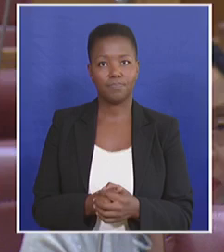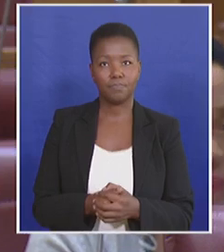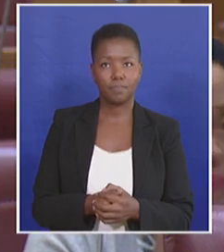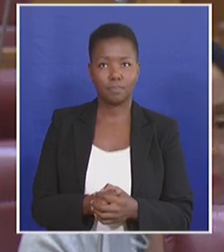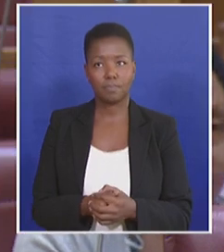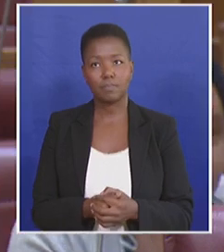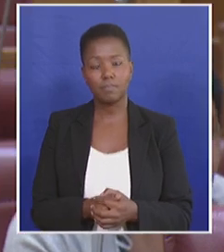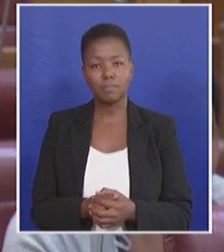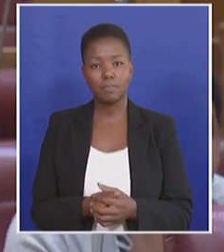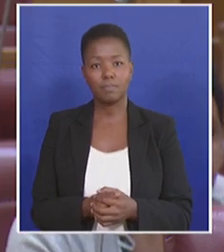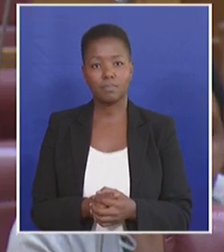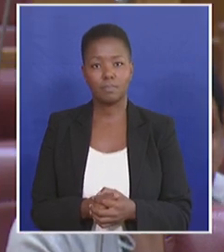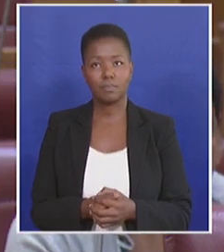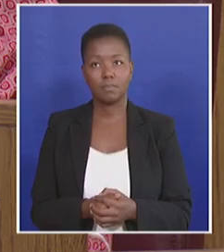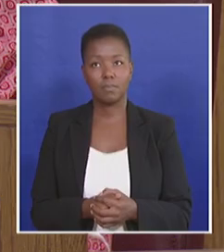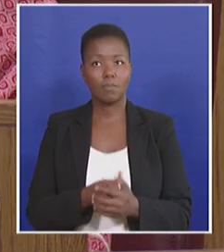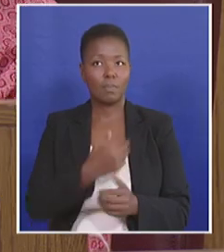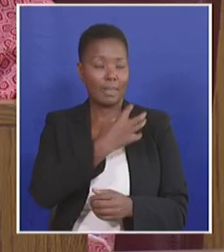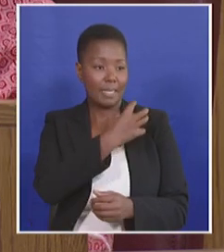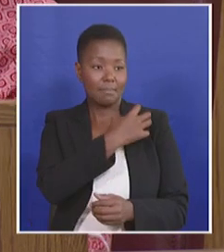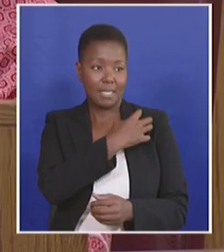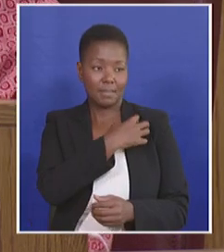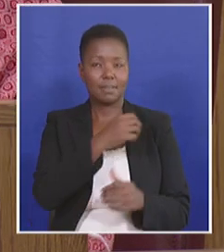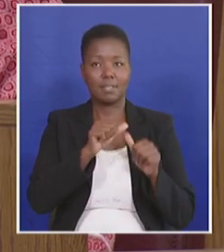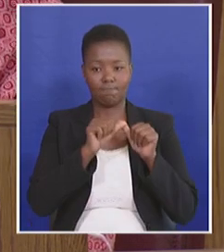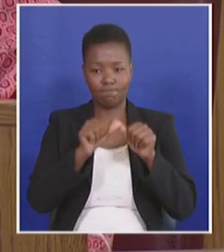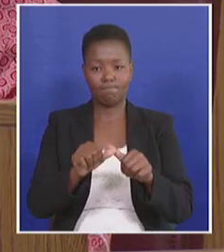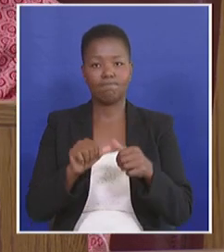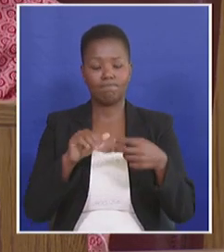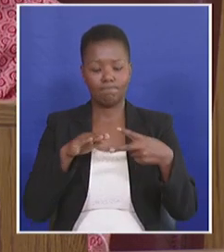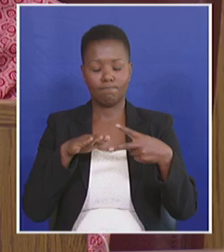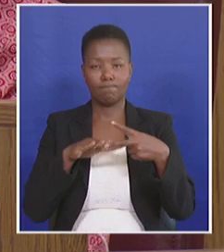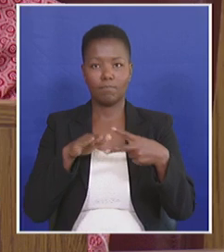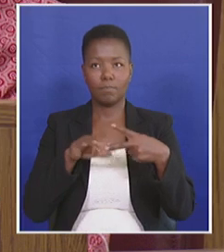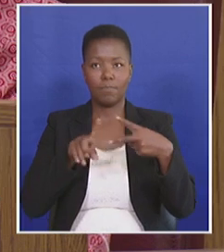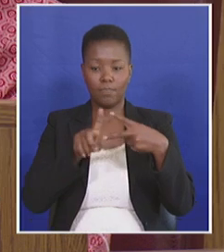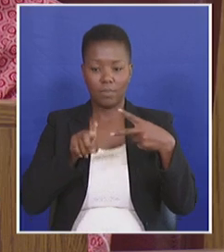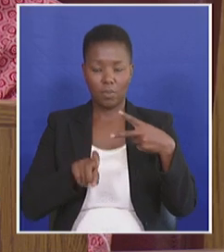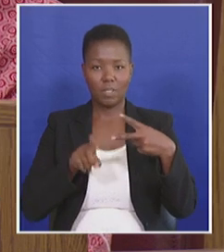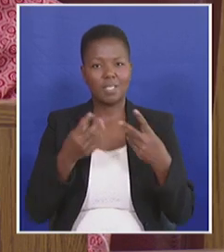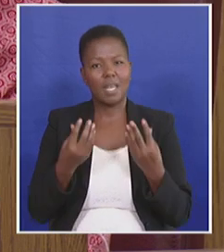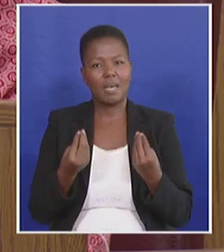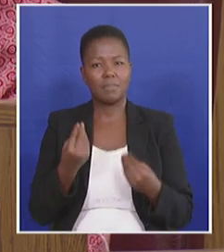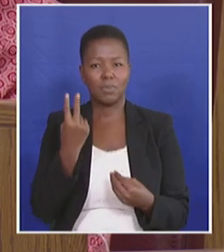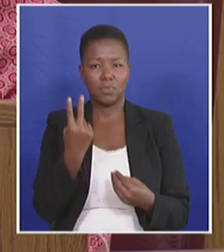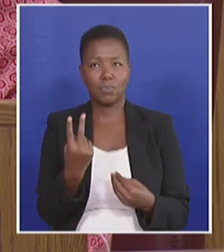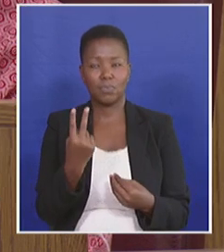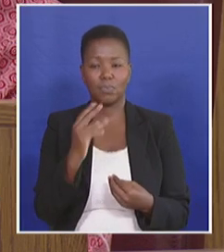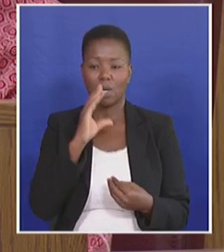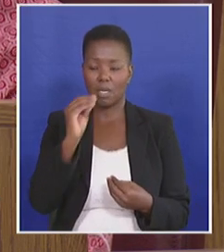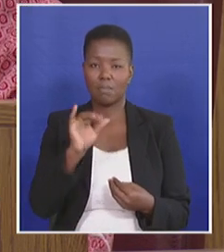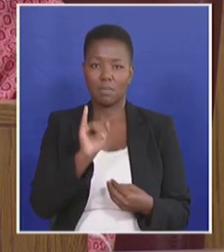you, sir. Minister, we proceed to the next question. That's question number 2, posed by the